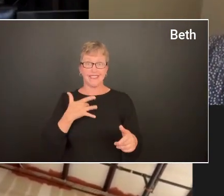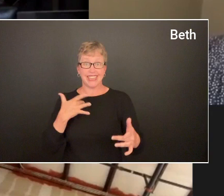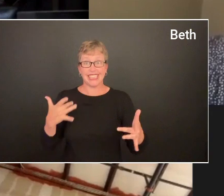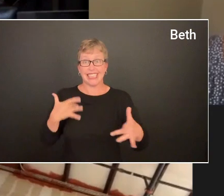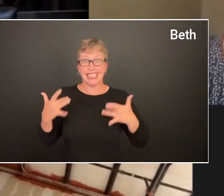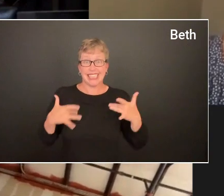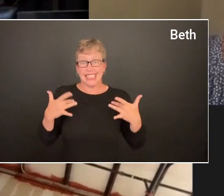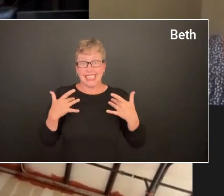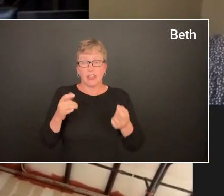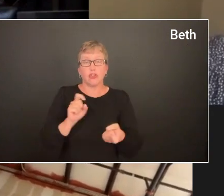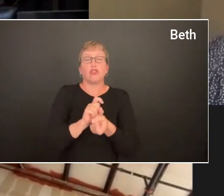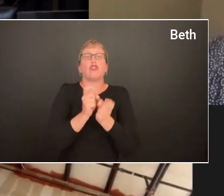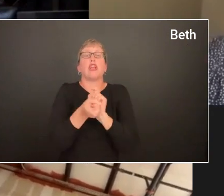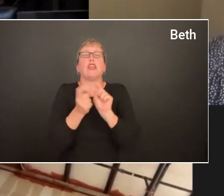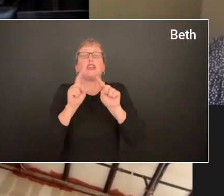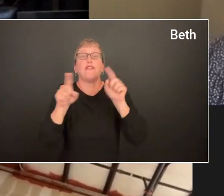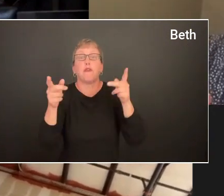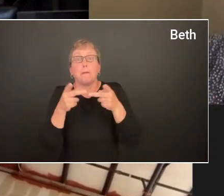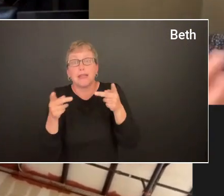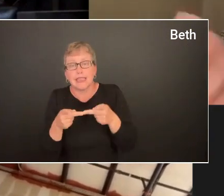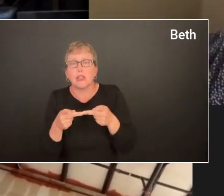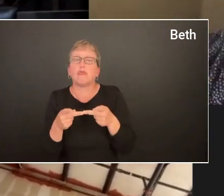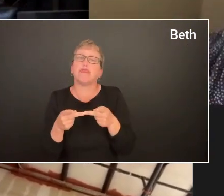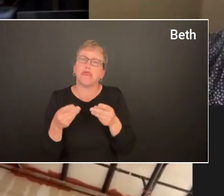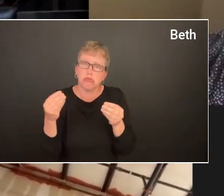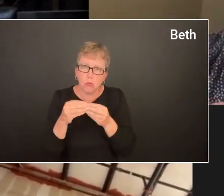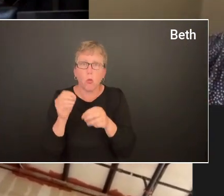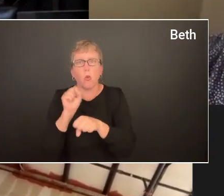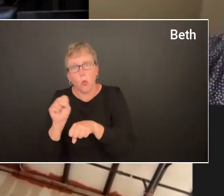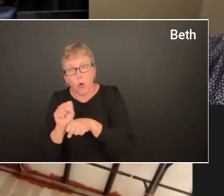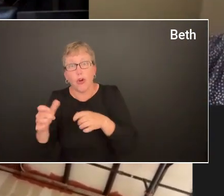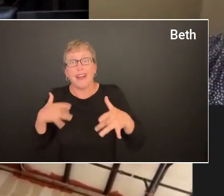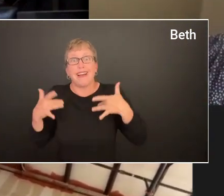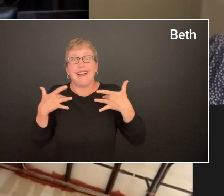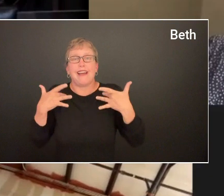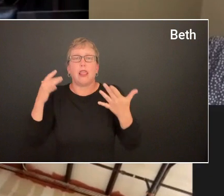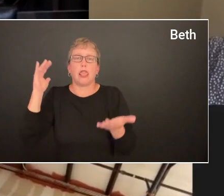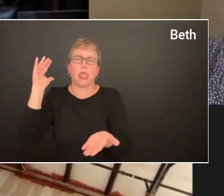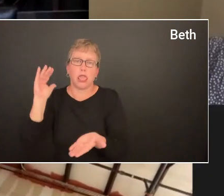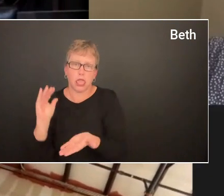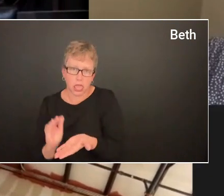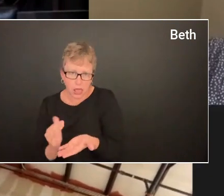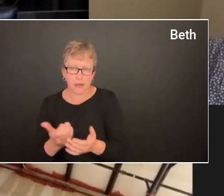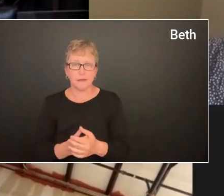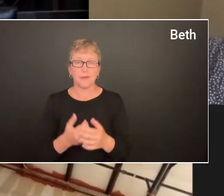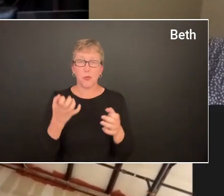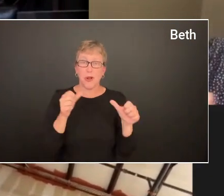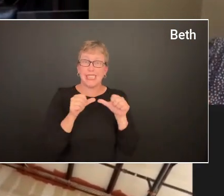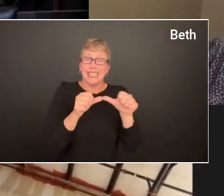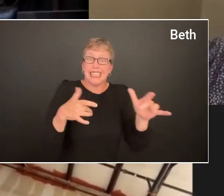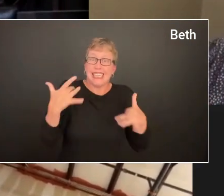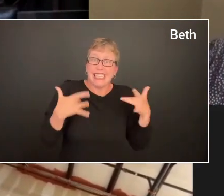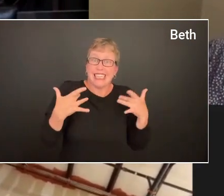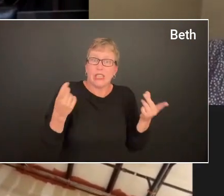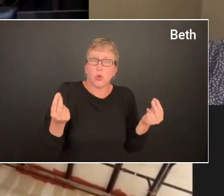So I can do all the positions that I did before, but it takes a